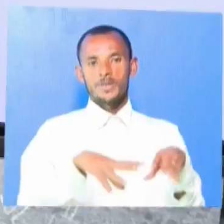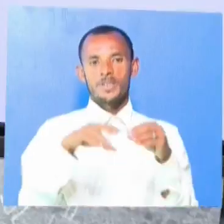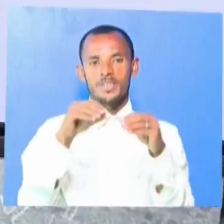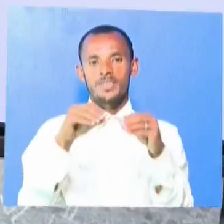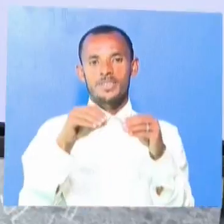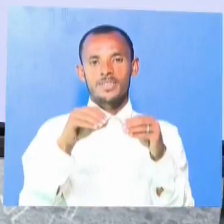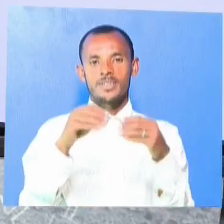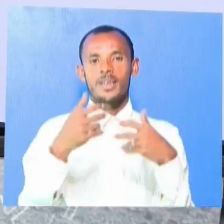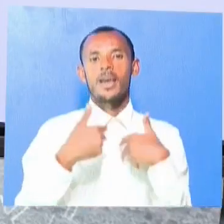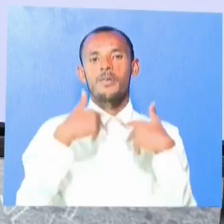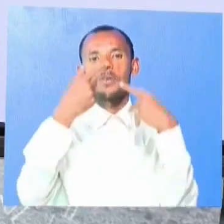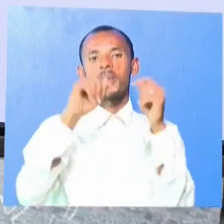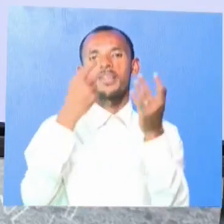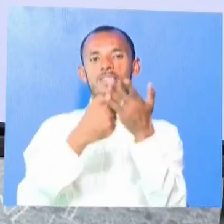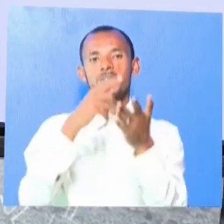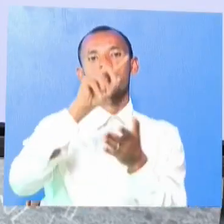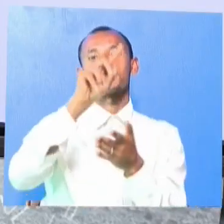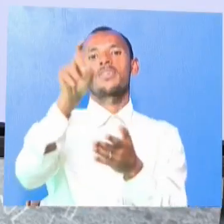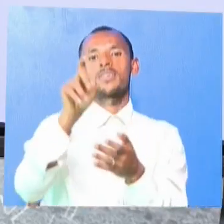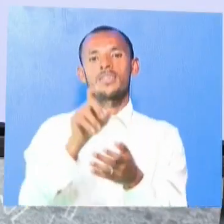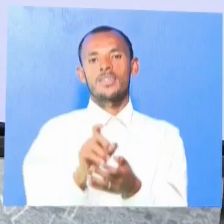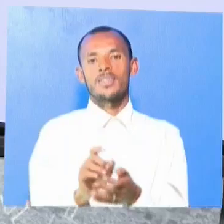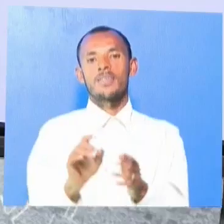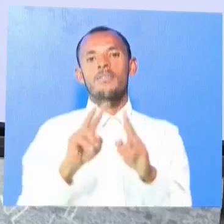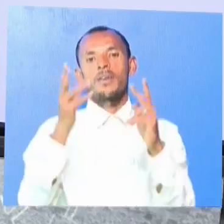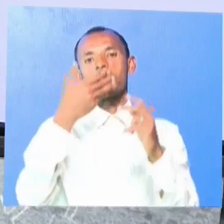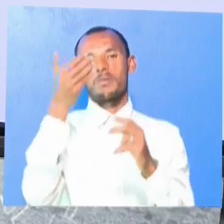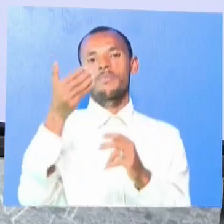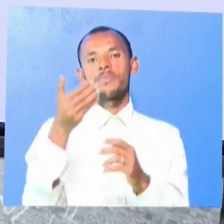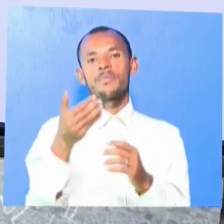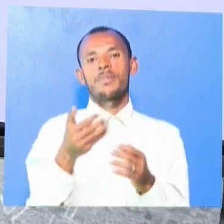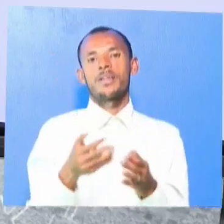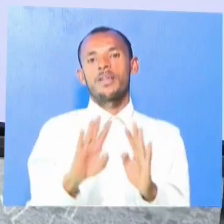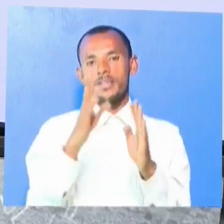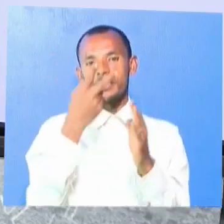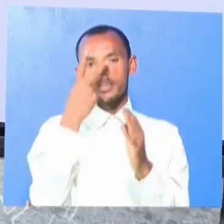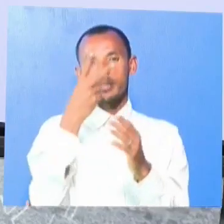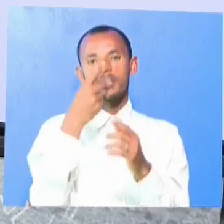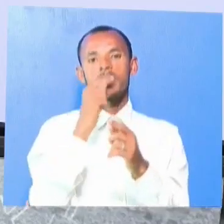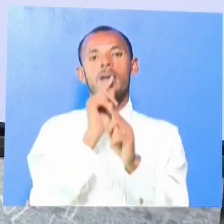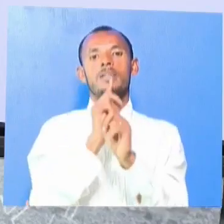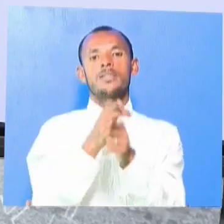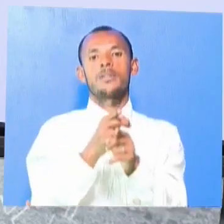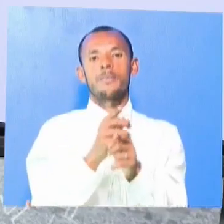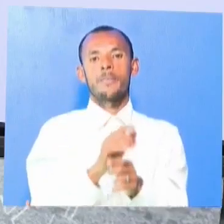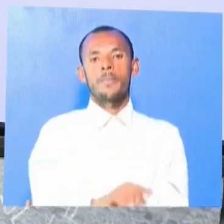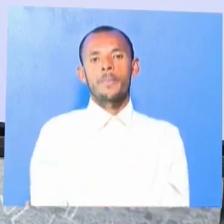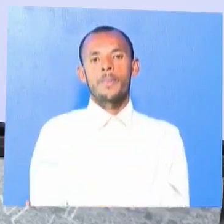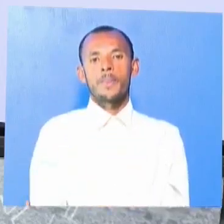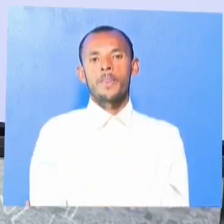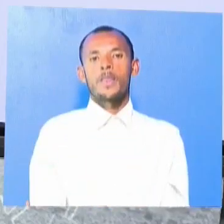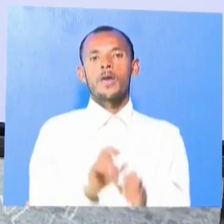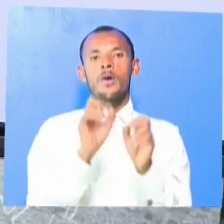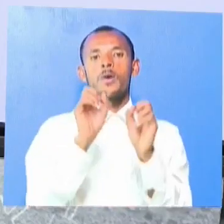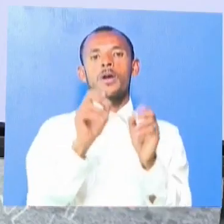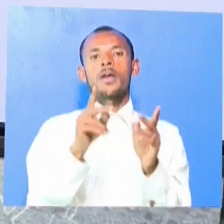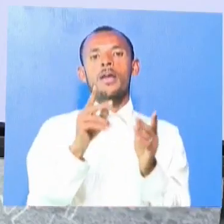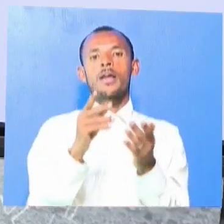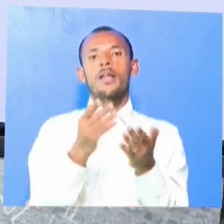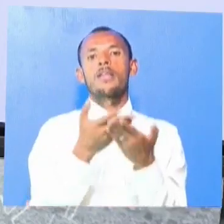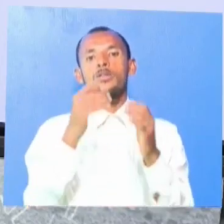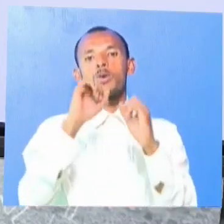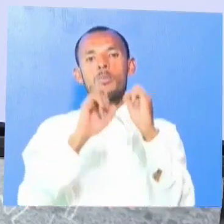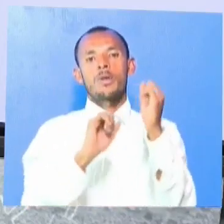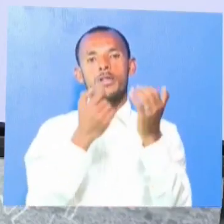Students, have you tried the question? Good. Let's see the answer. Okay, let's compare these two